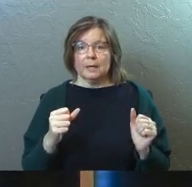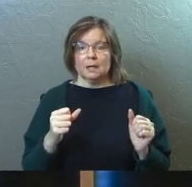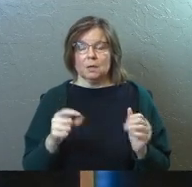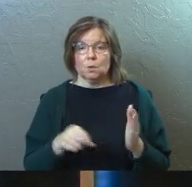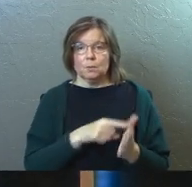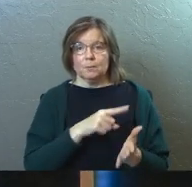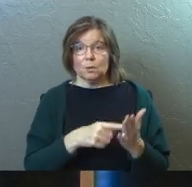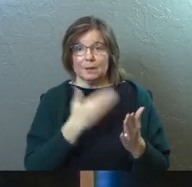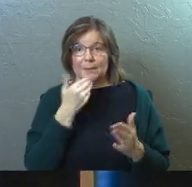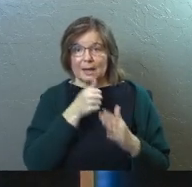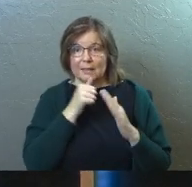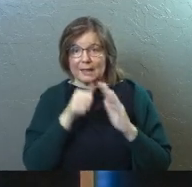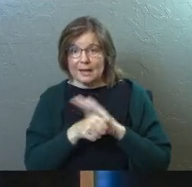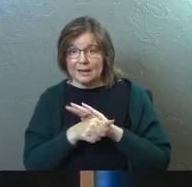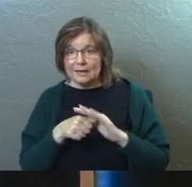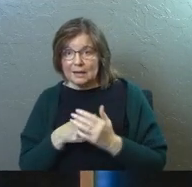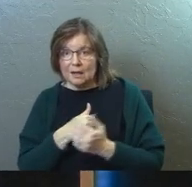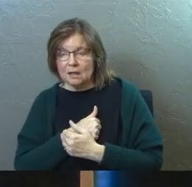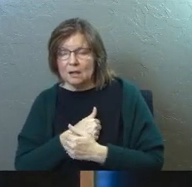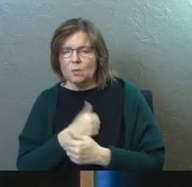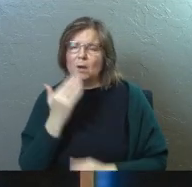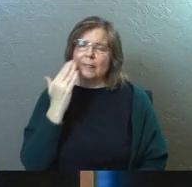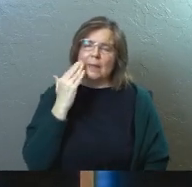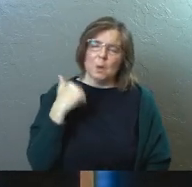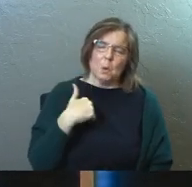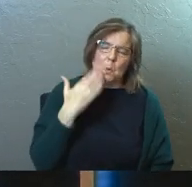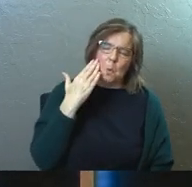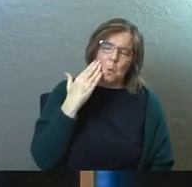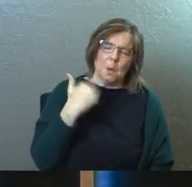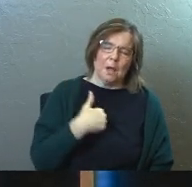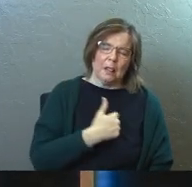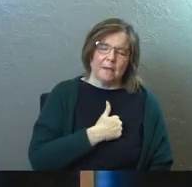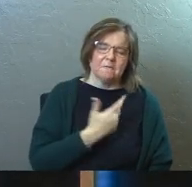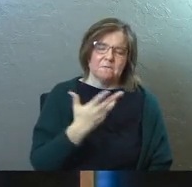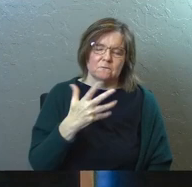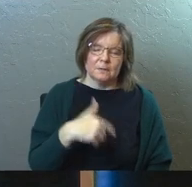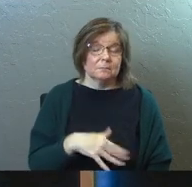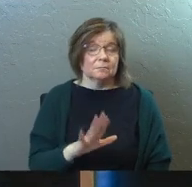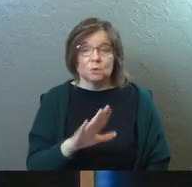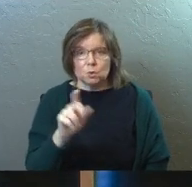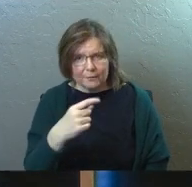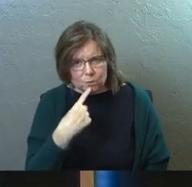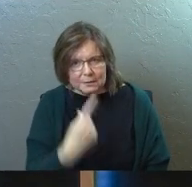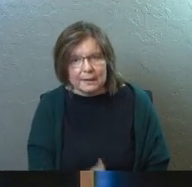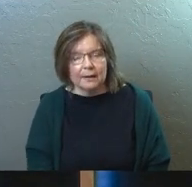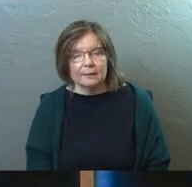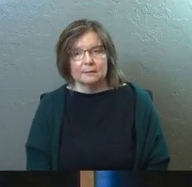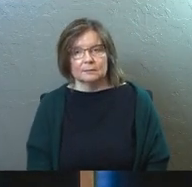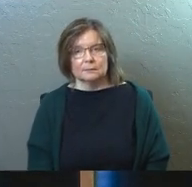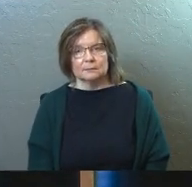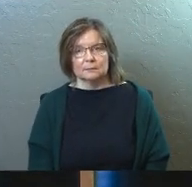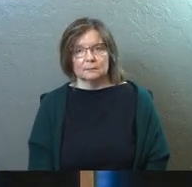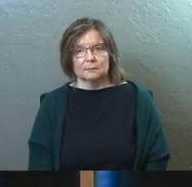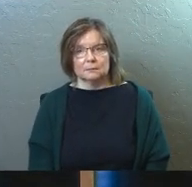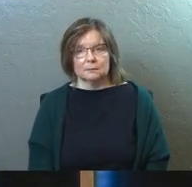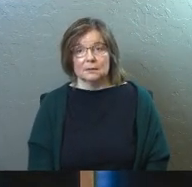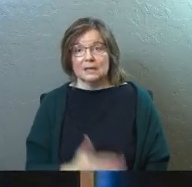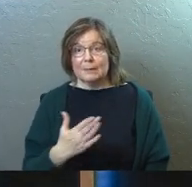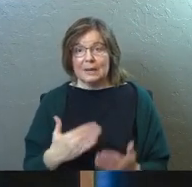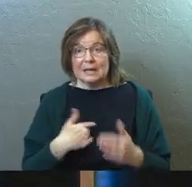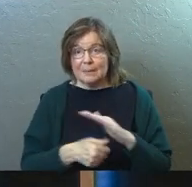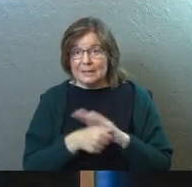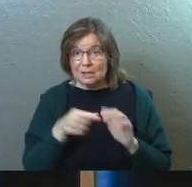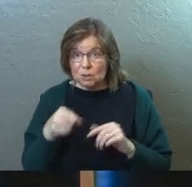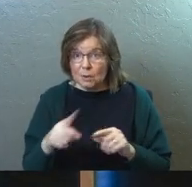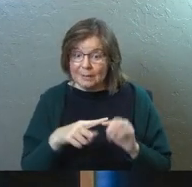love. That's back to, they know I love them. No, you got to say it. It might not